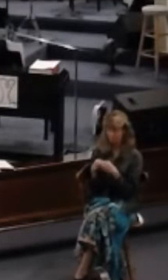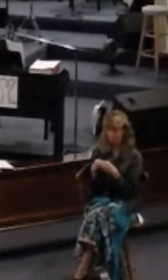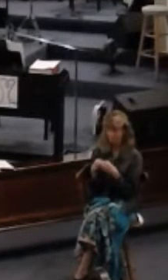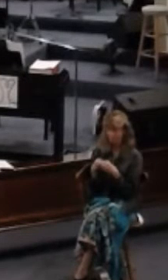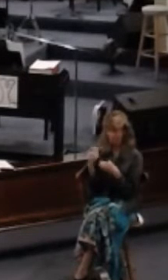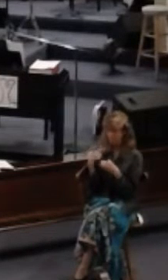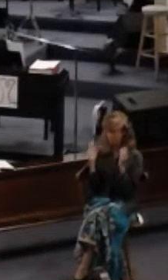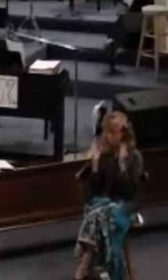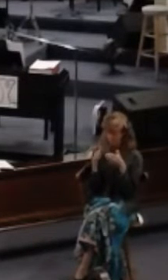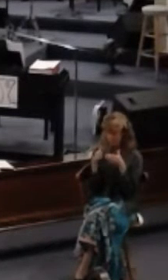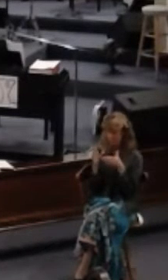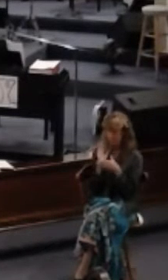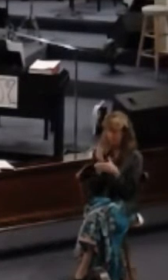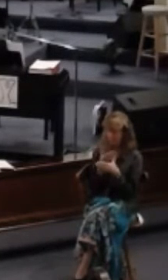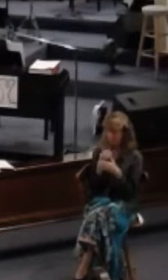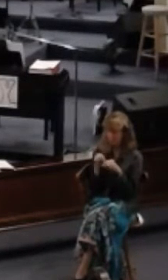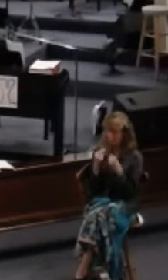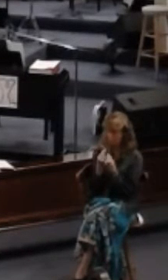of friends.